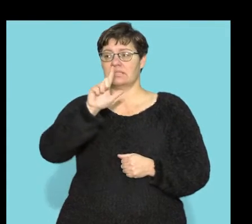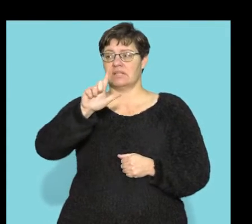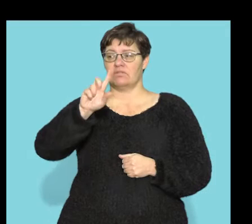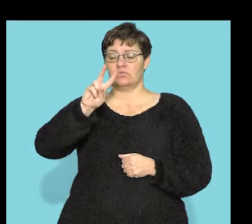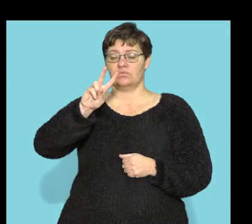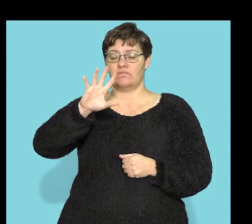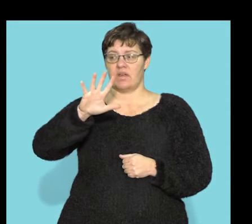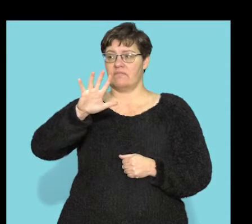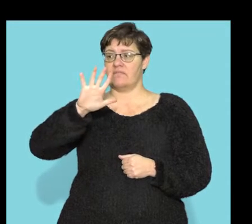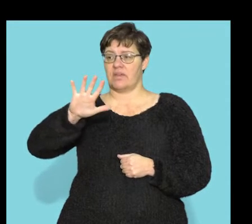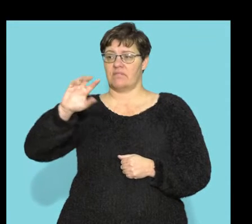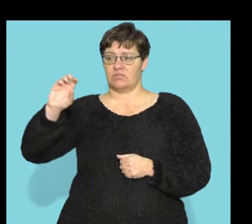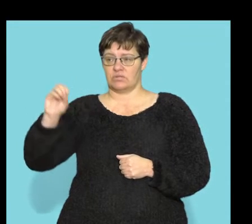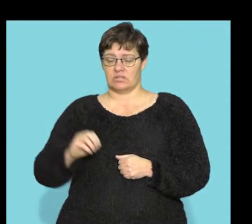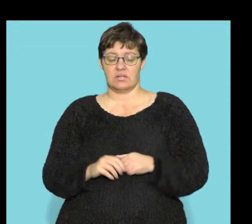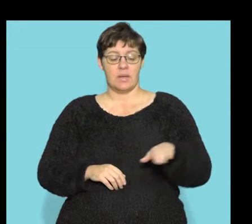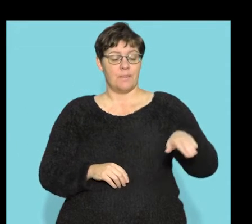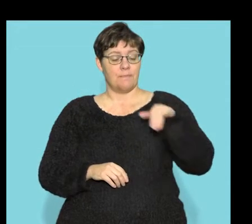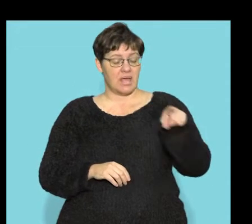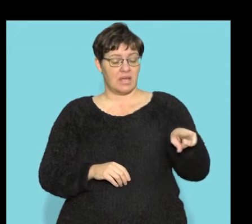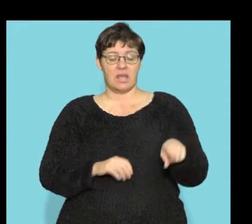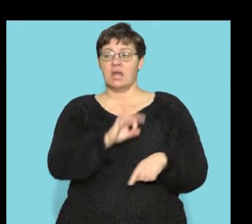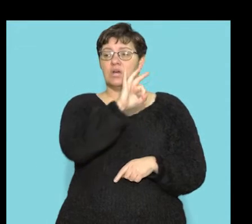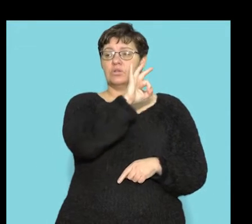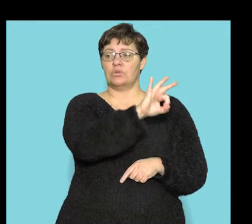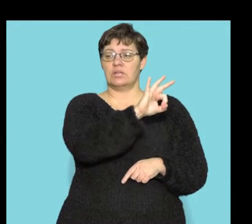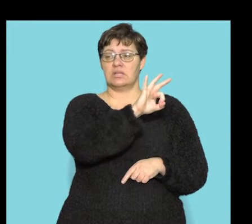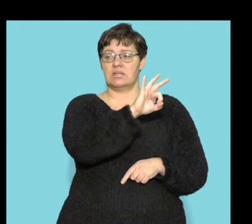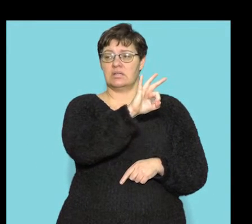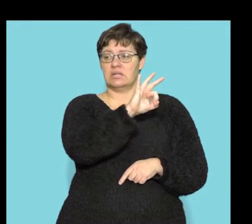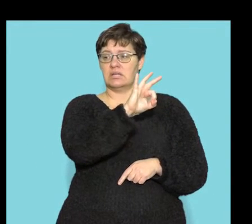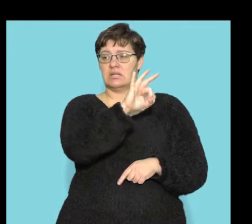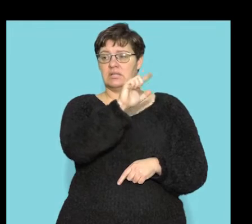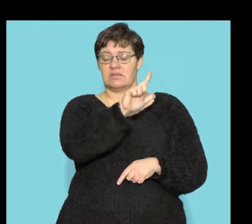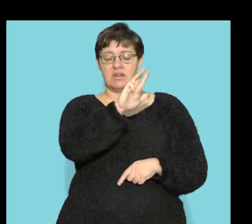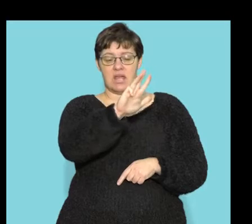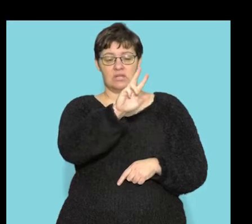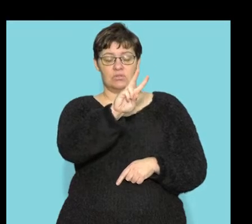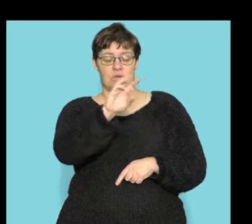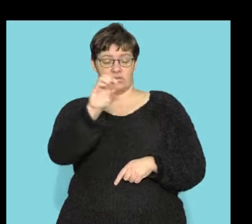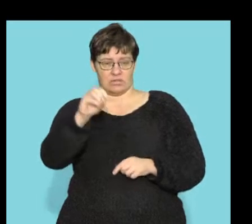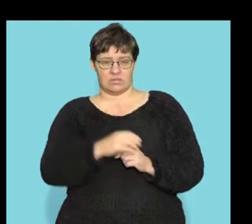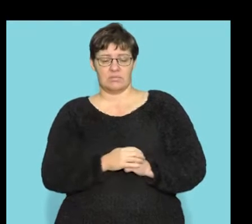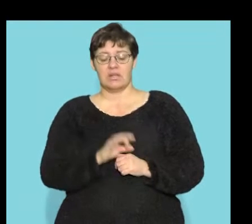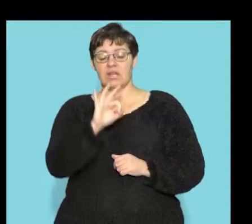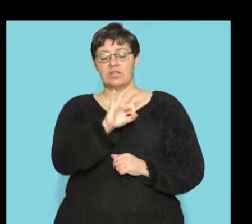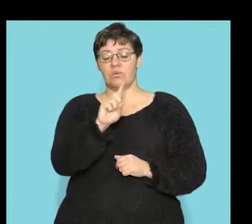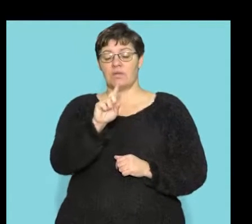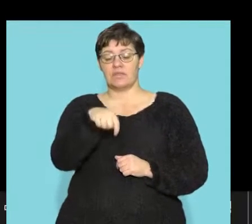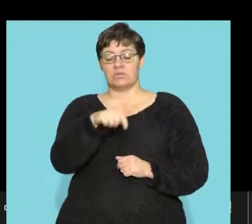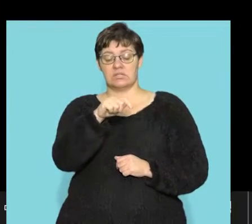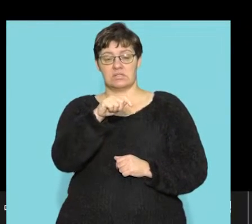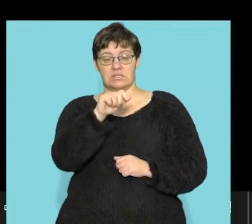1,725,500. There's your bank, 379,200. Remember, what was it? It was the